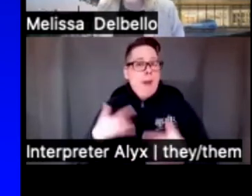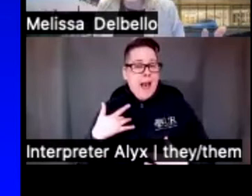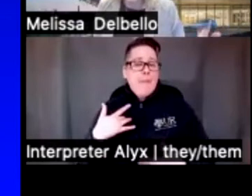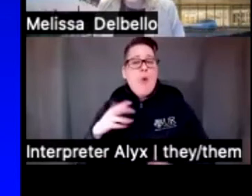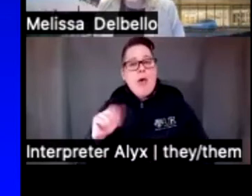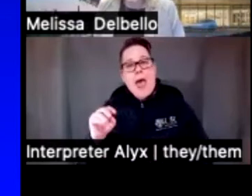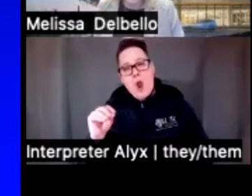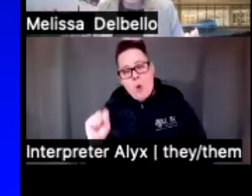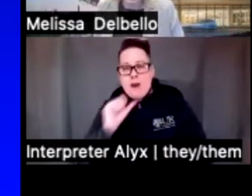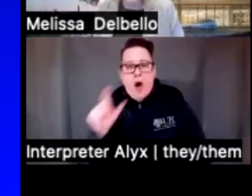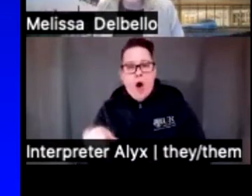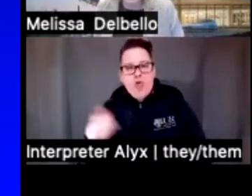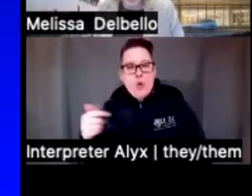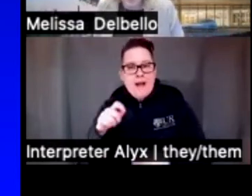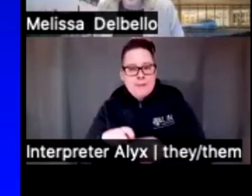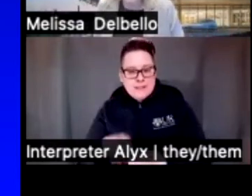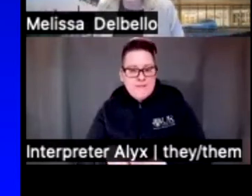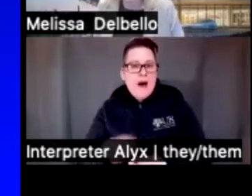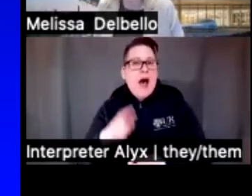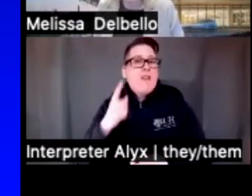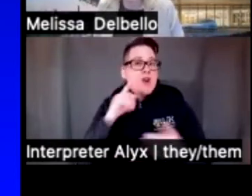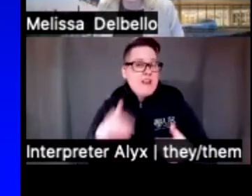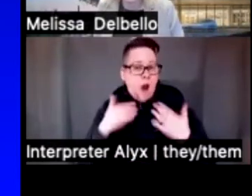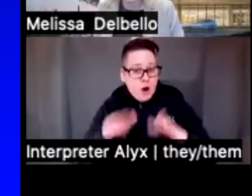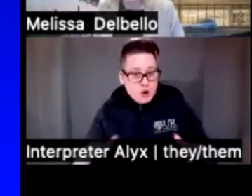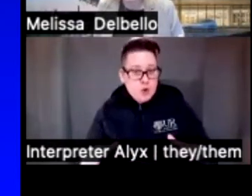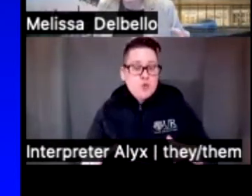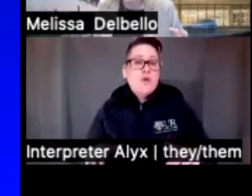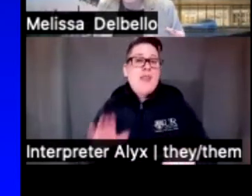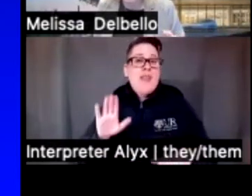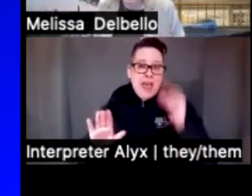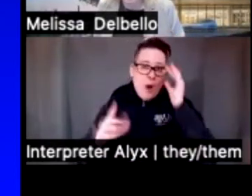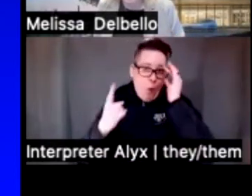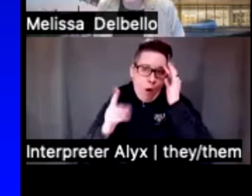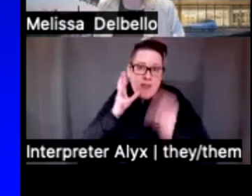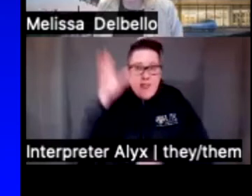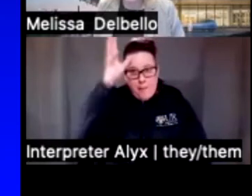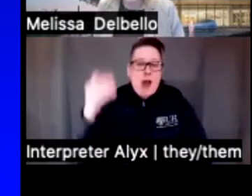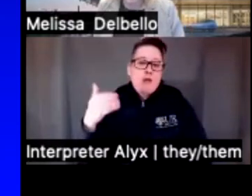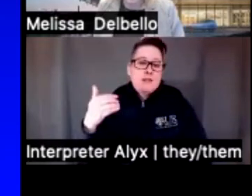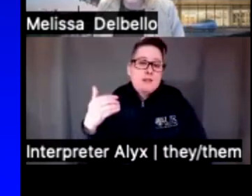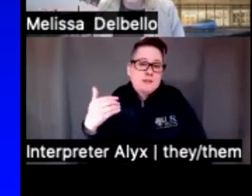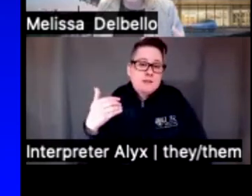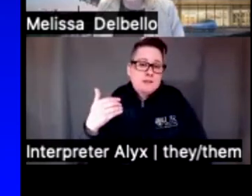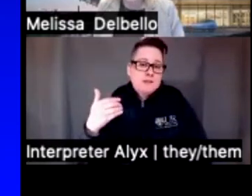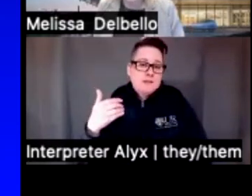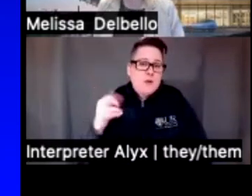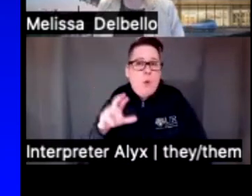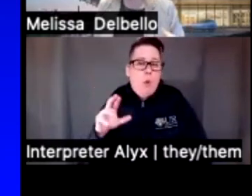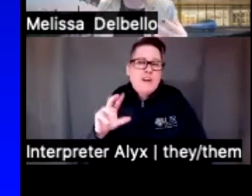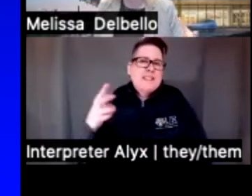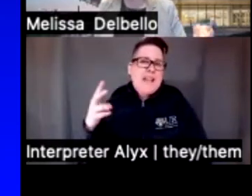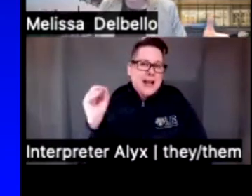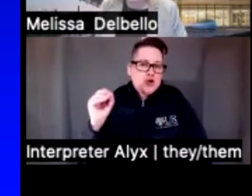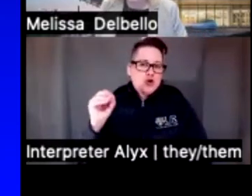otherwise specified group of young kids who had first degree relatives or second degree